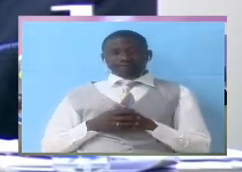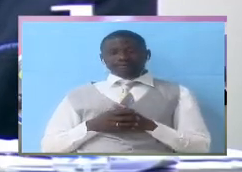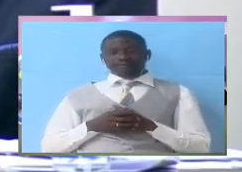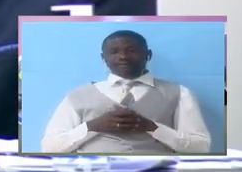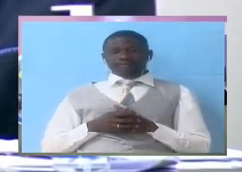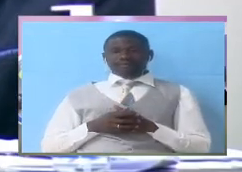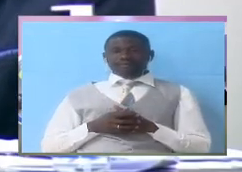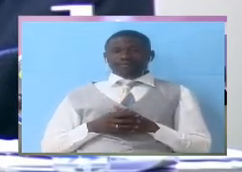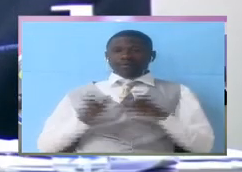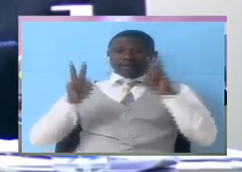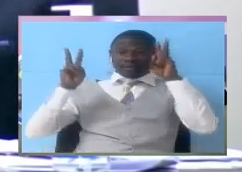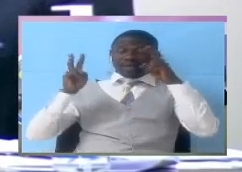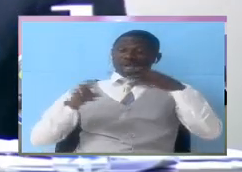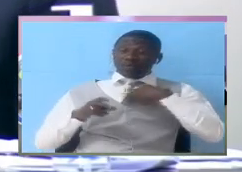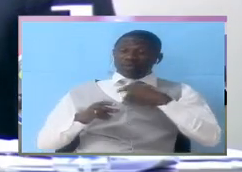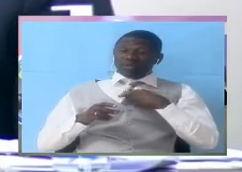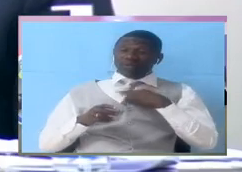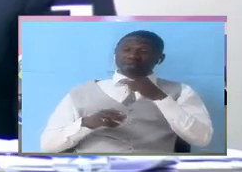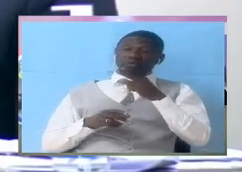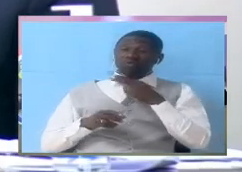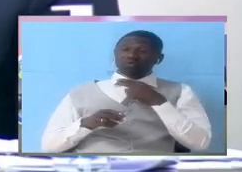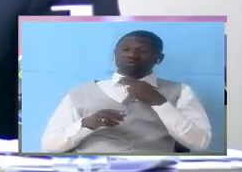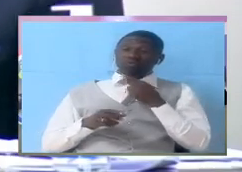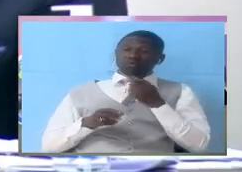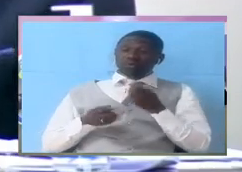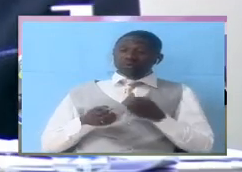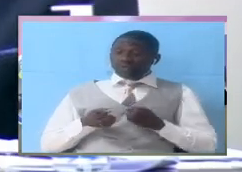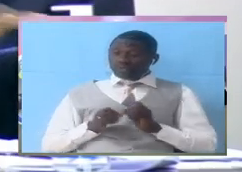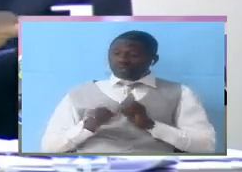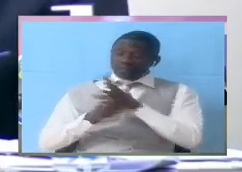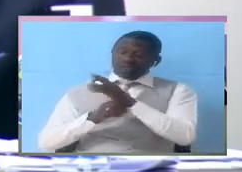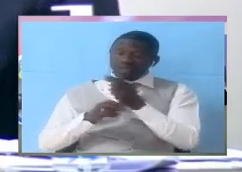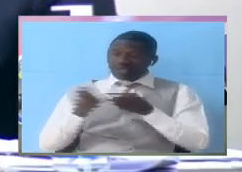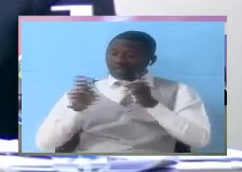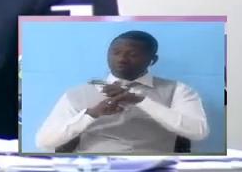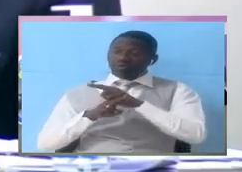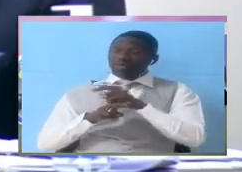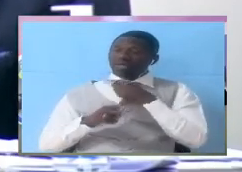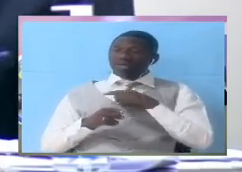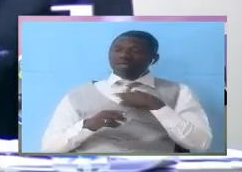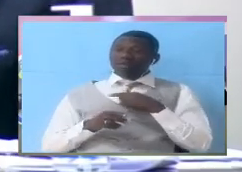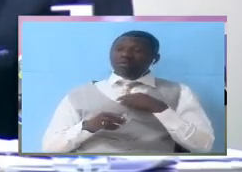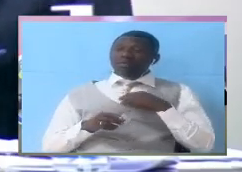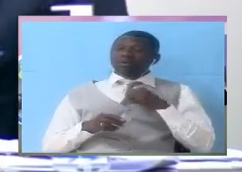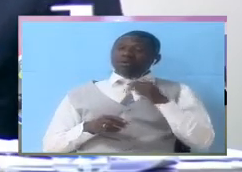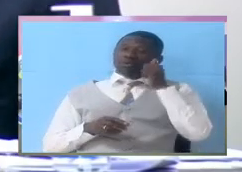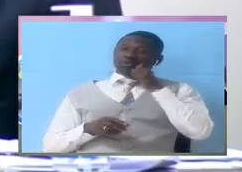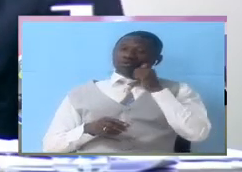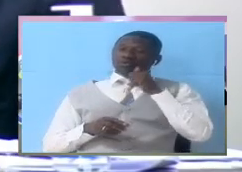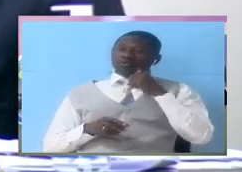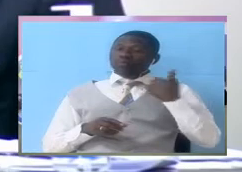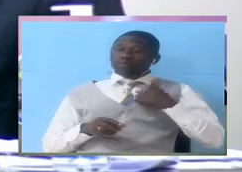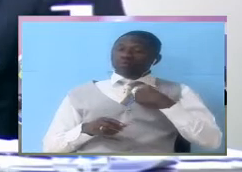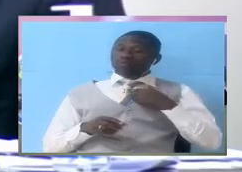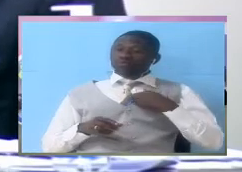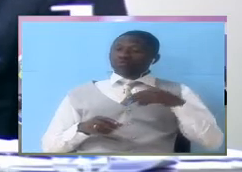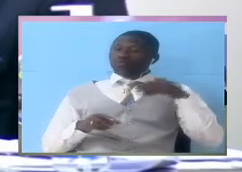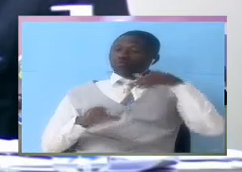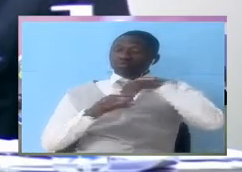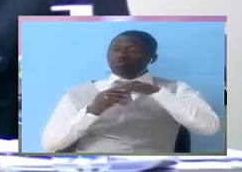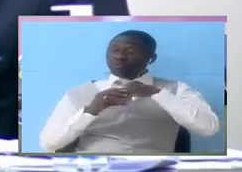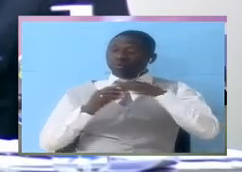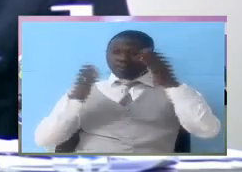He wanted incriminatory reports and not objective reports. Da nga bëggoon report bo xamne da fay